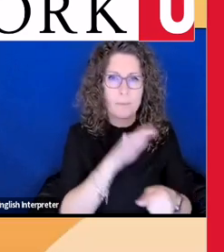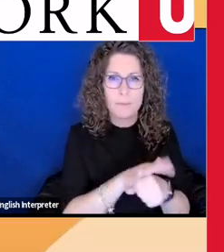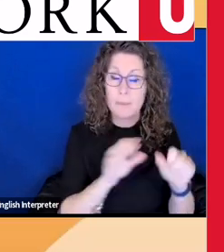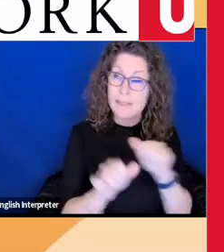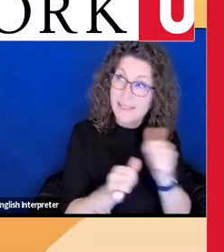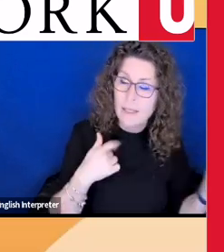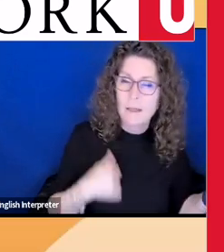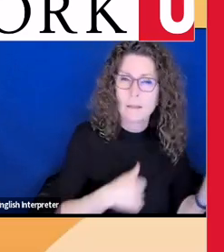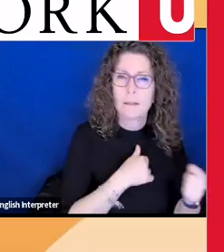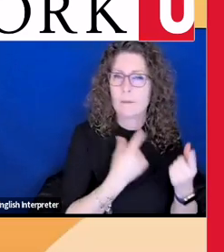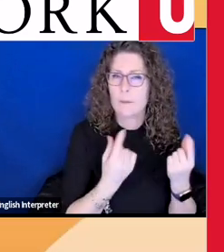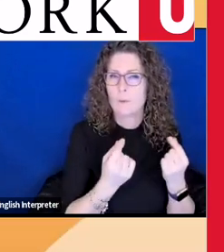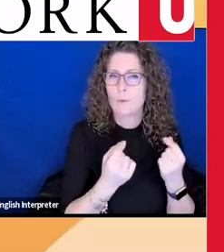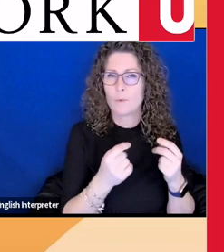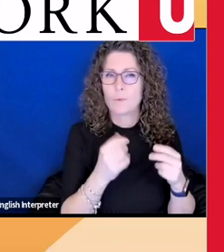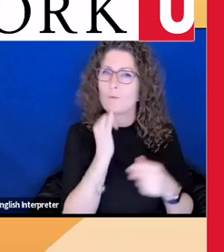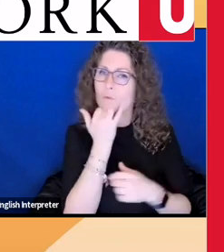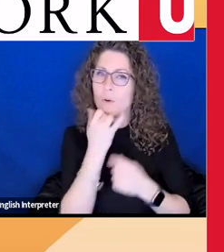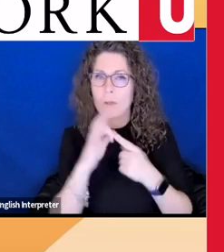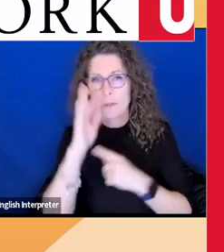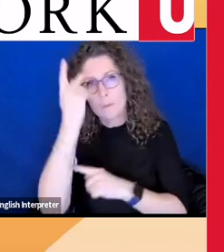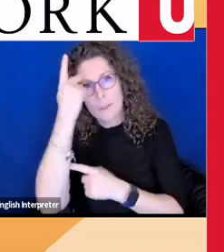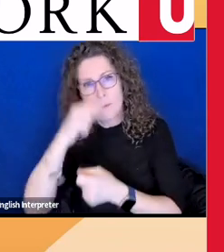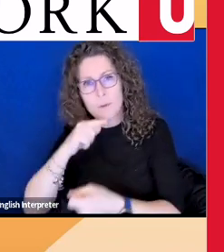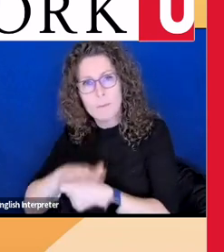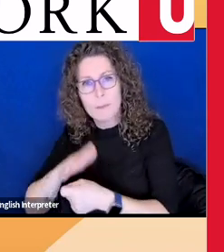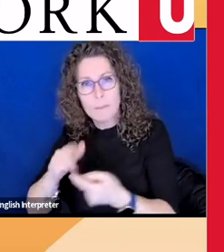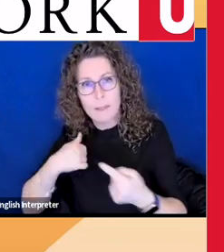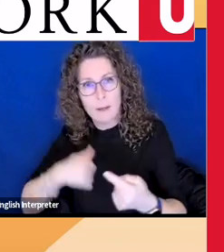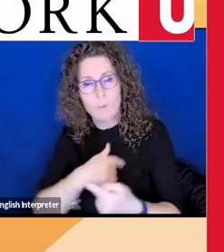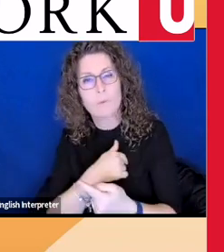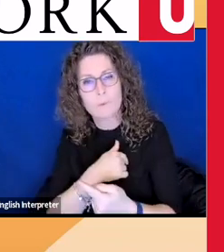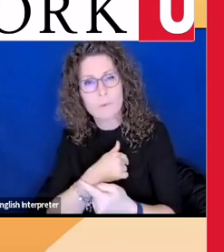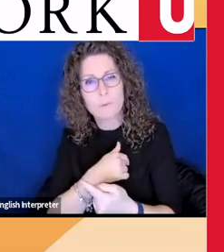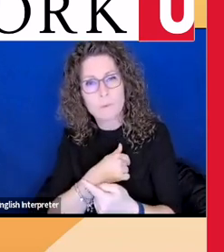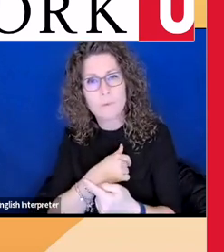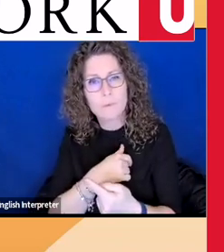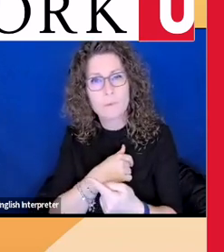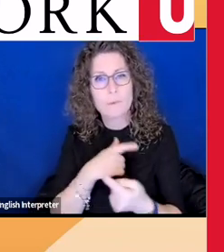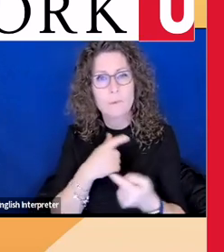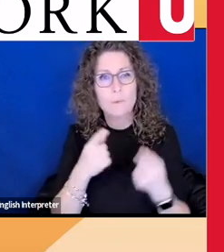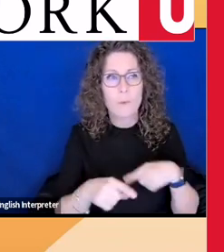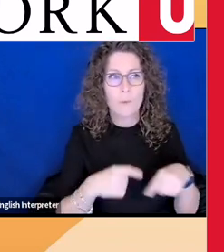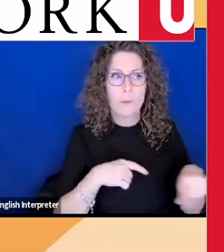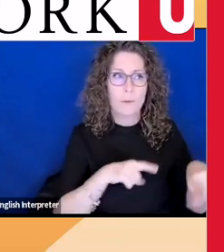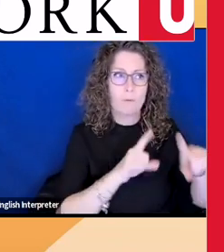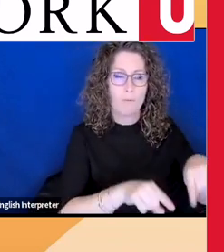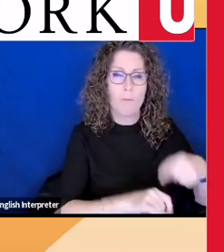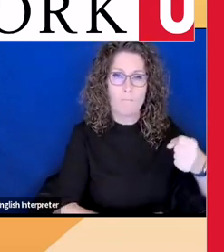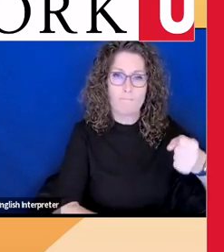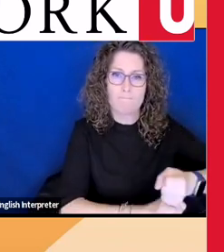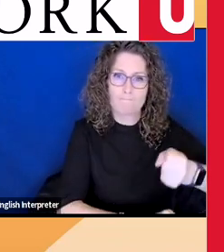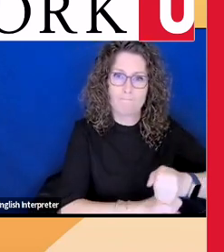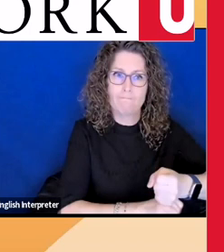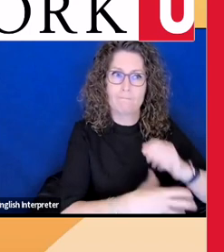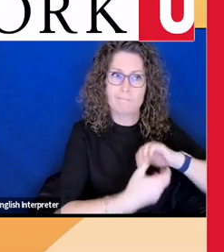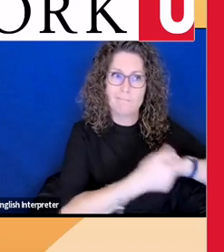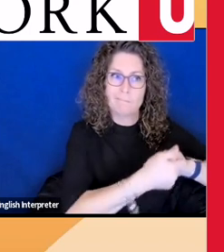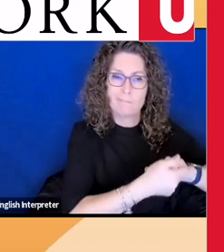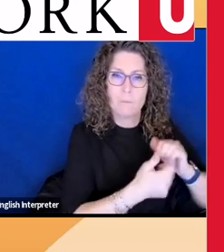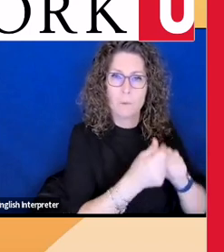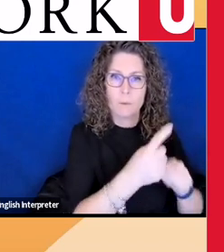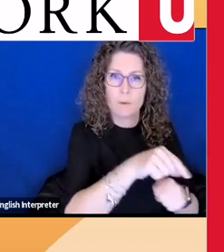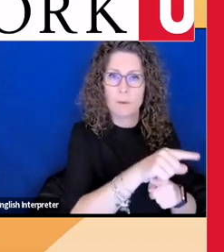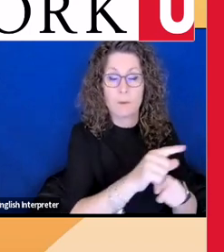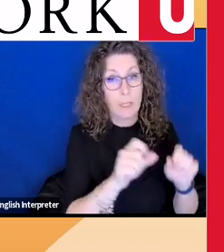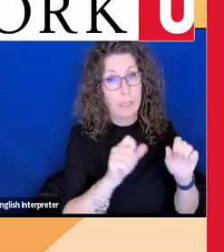of our political commitments, to respond to the call of solidarity and to decide whether solidarity can serve us in the face of